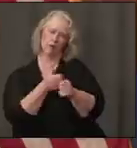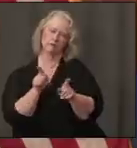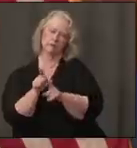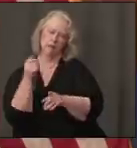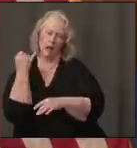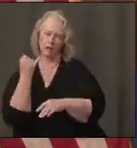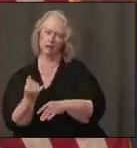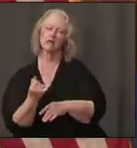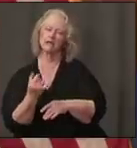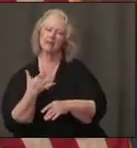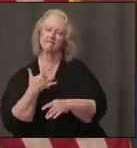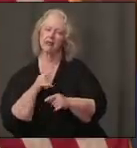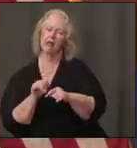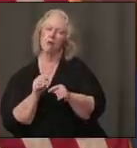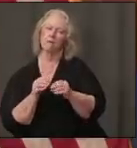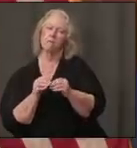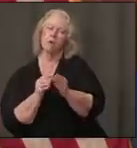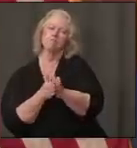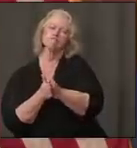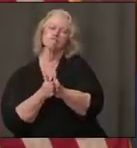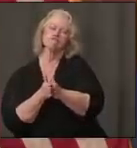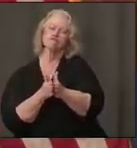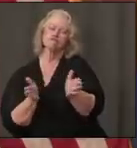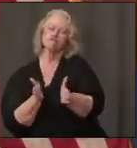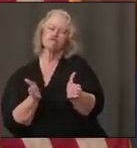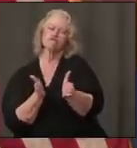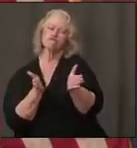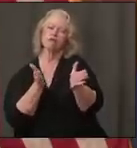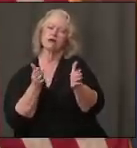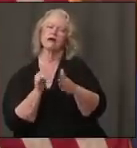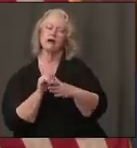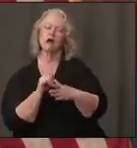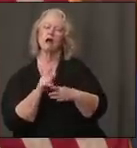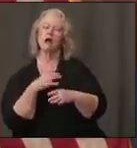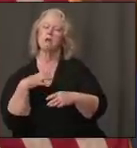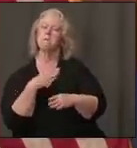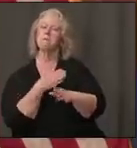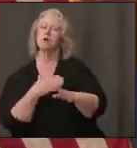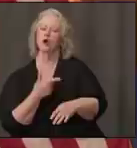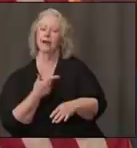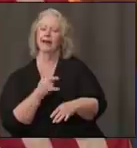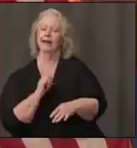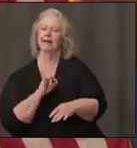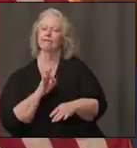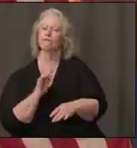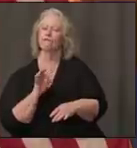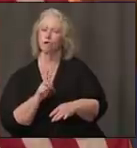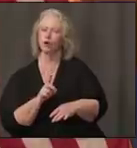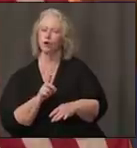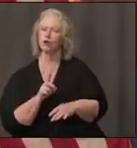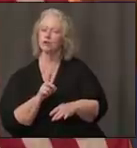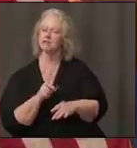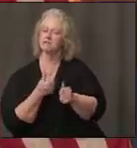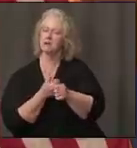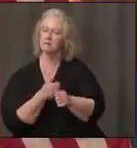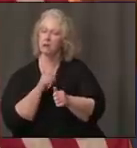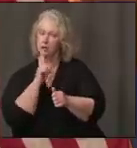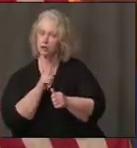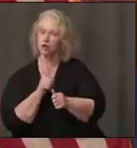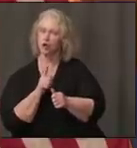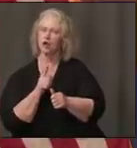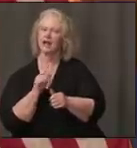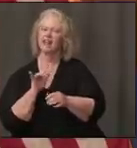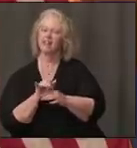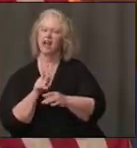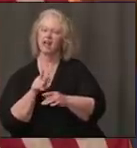that'll help create more momentum for us, and Commissioner Gifford is working on actions to ensure that nursing home worker